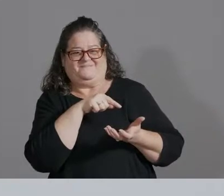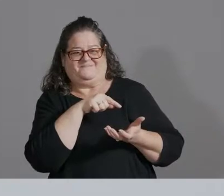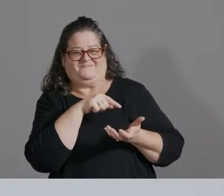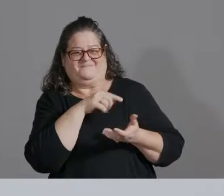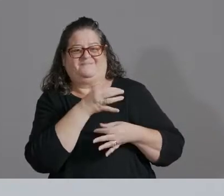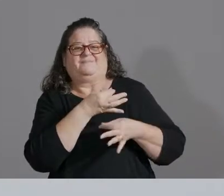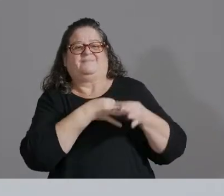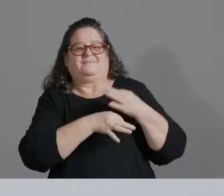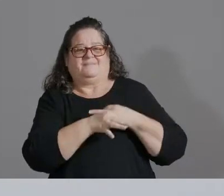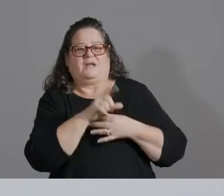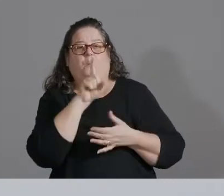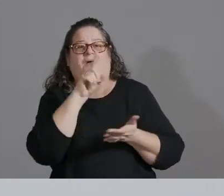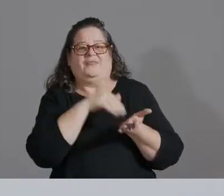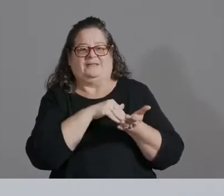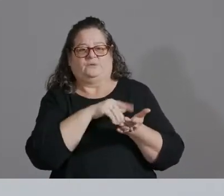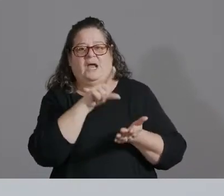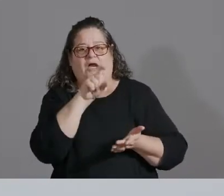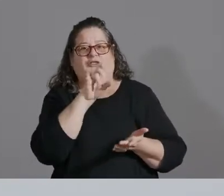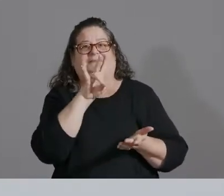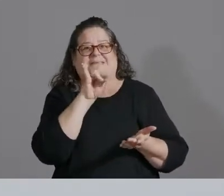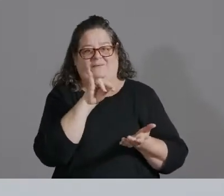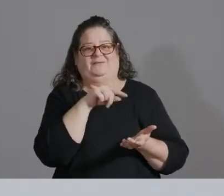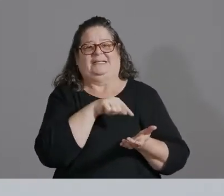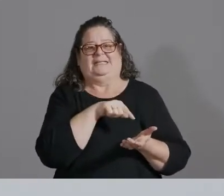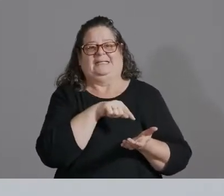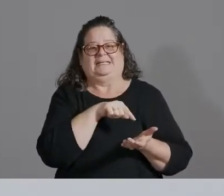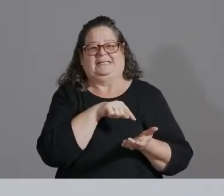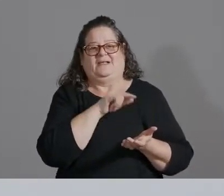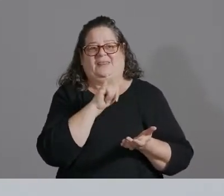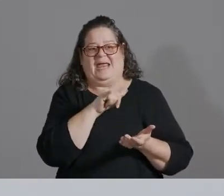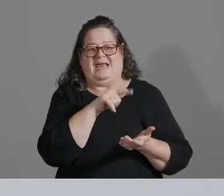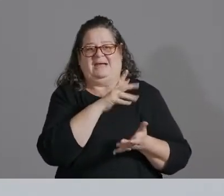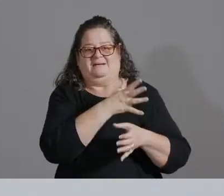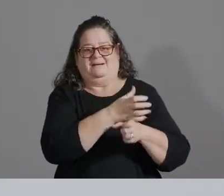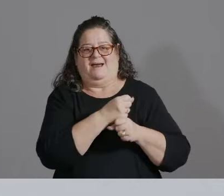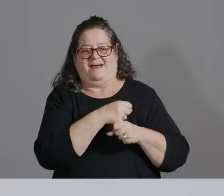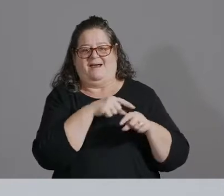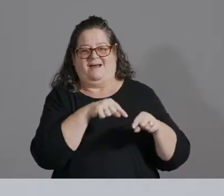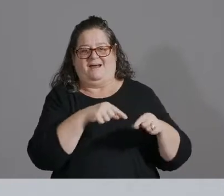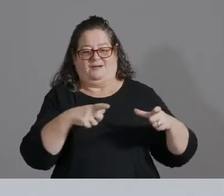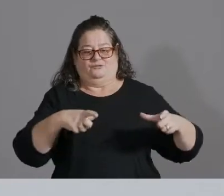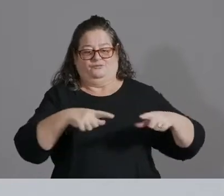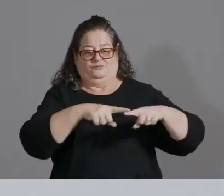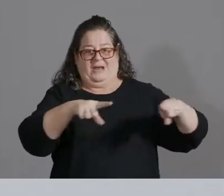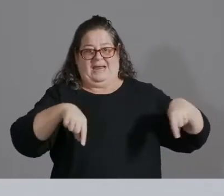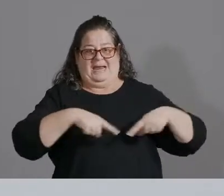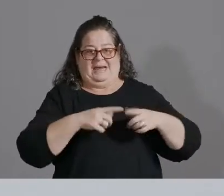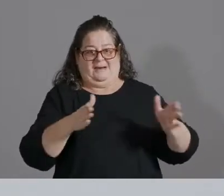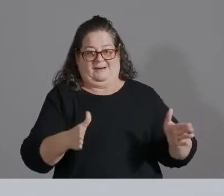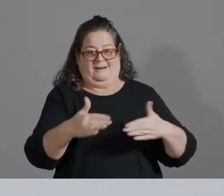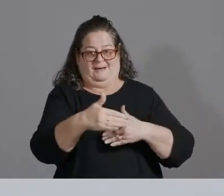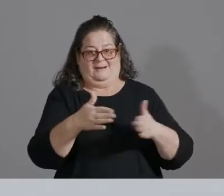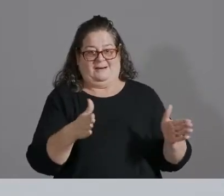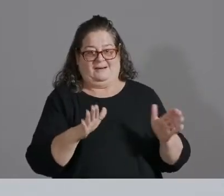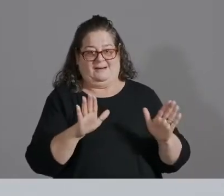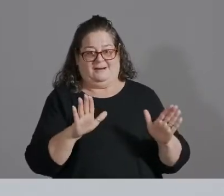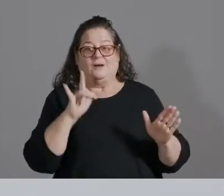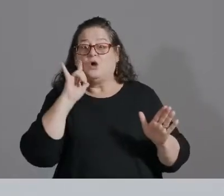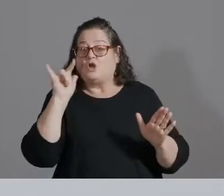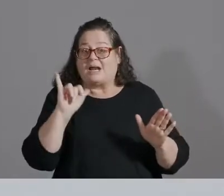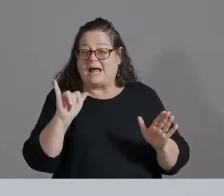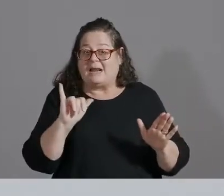you will get in each tray. And so that's going to look like we got a significant bump in doses, but it's actually level setting,